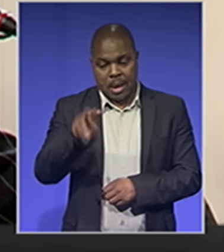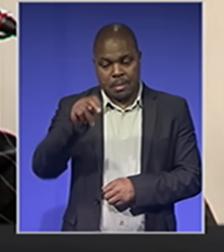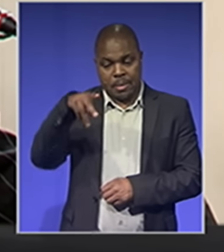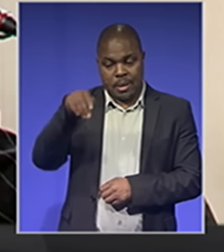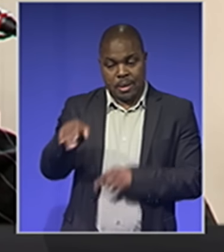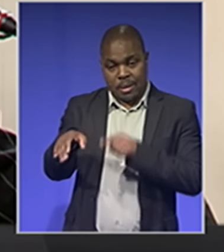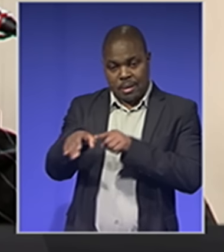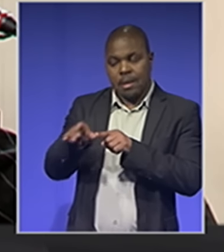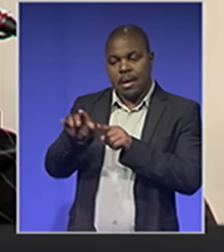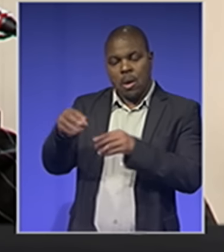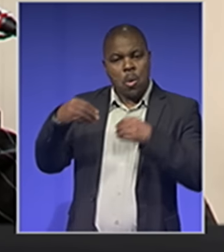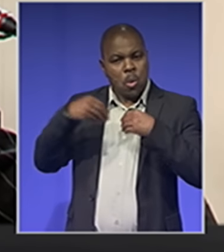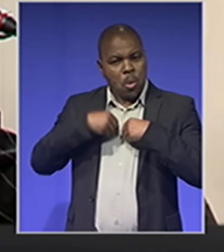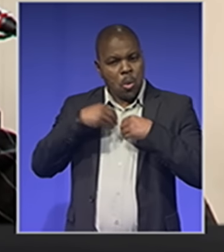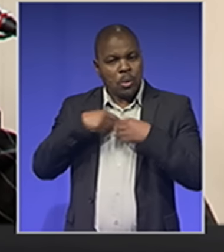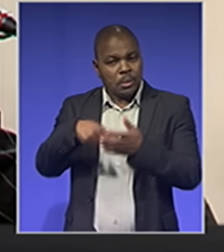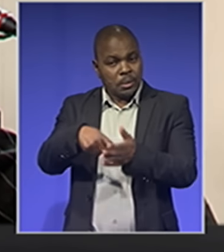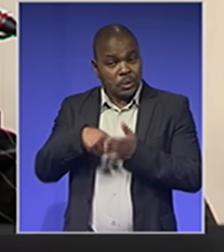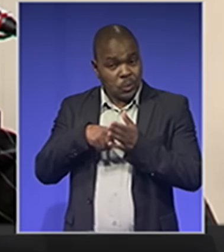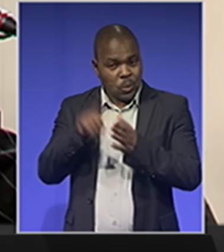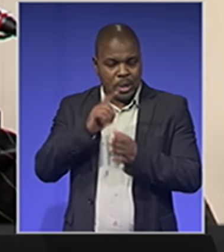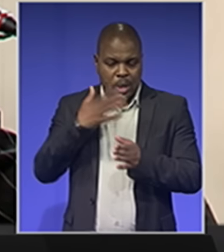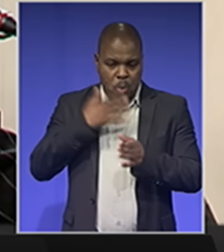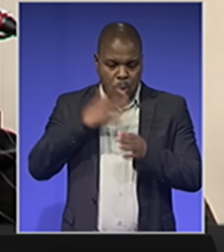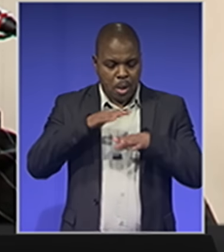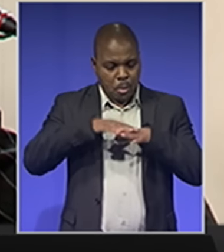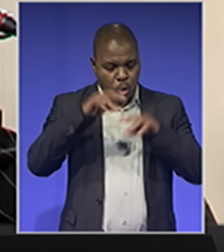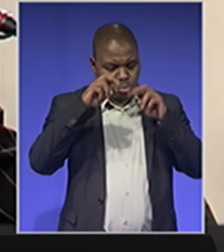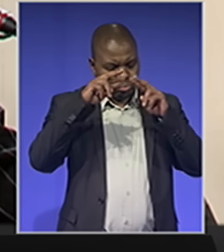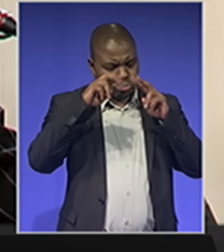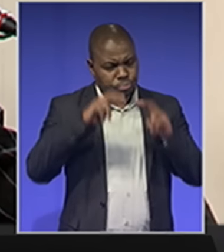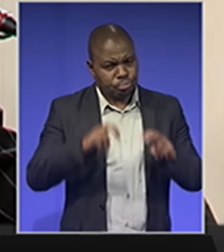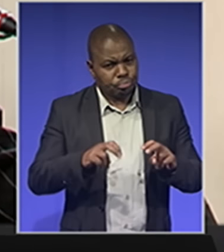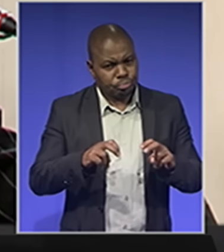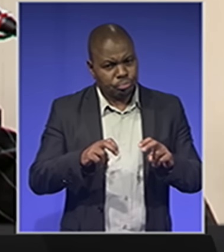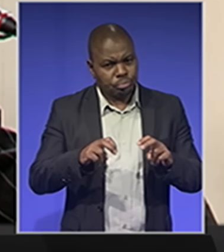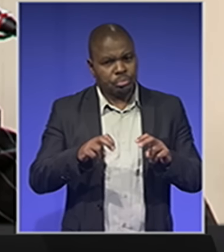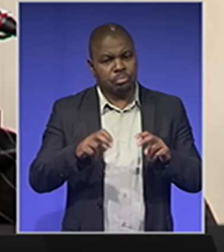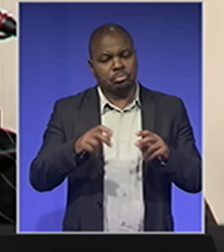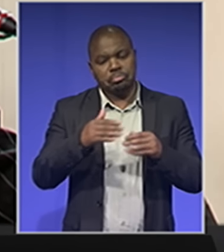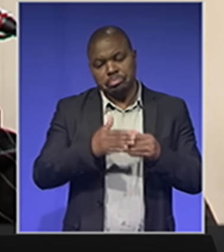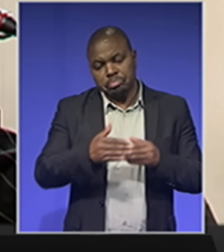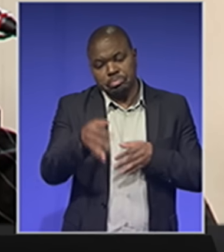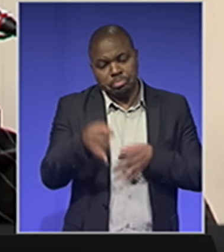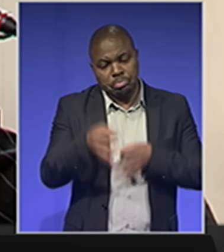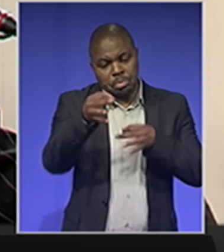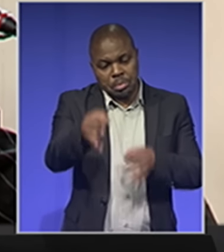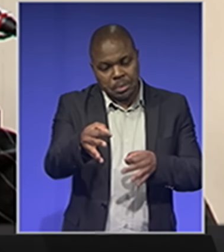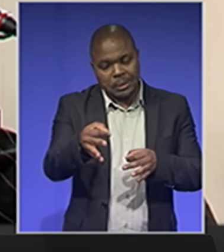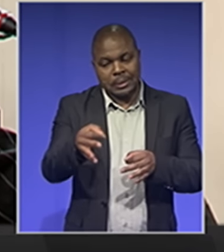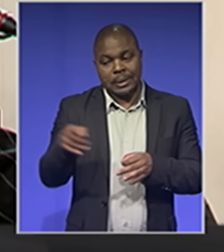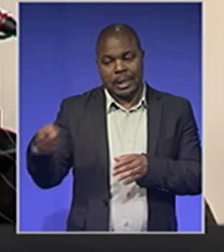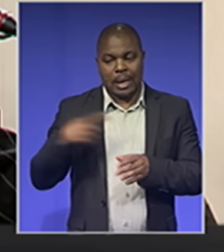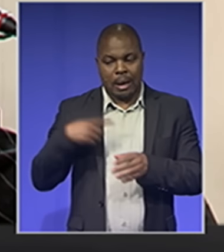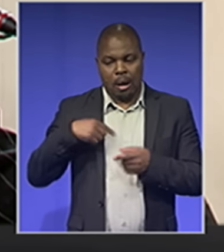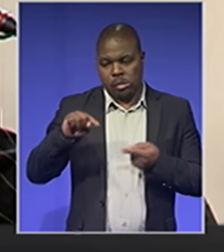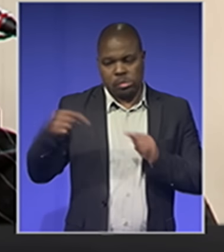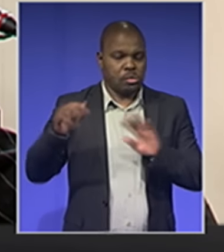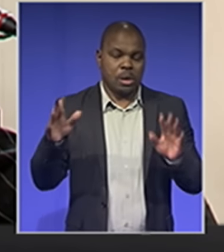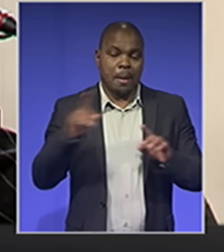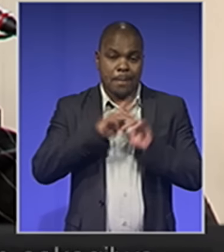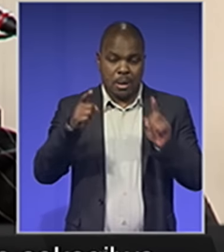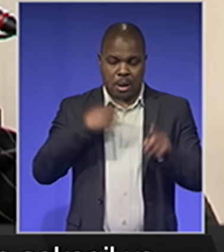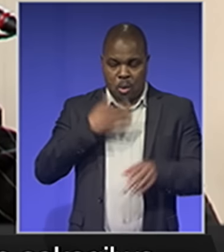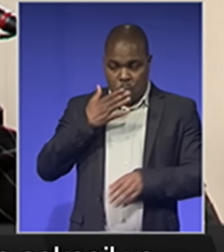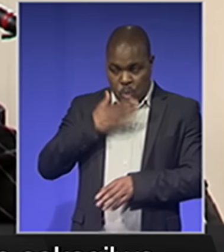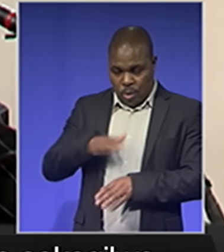request for a postponement for further investigation to a date which I will not oppose, but I will indicate very clearly,